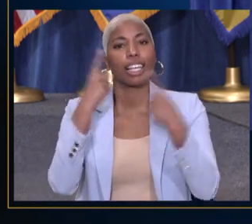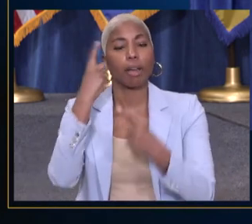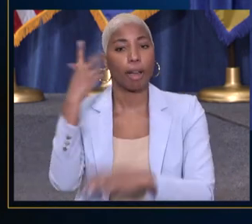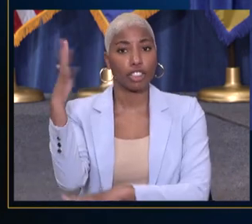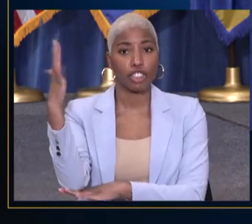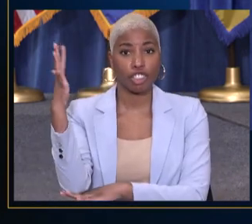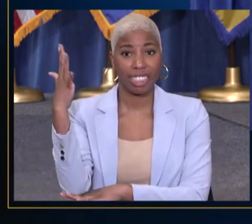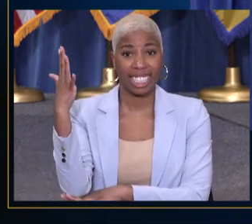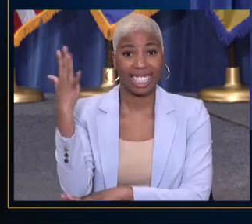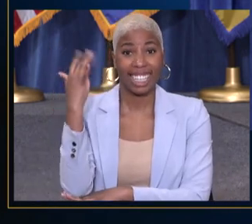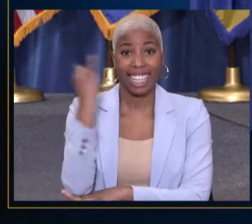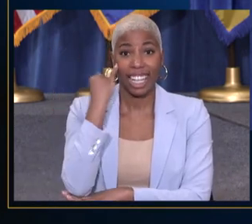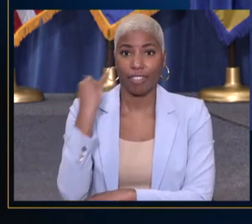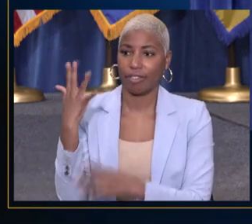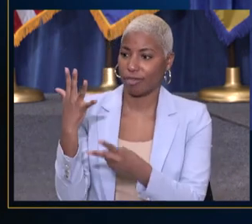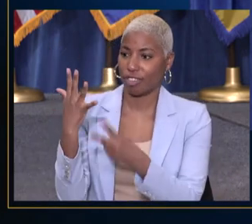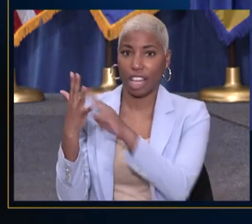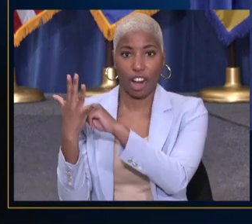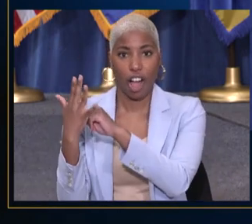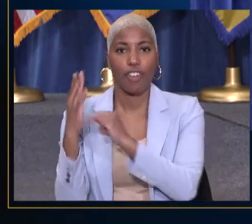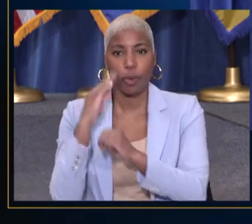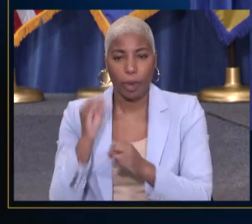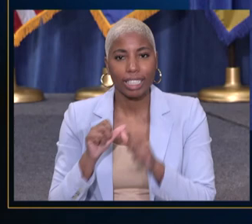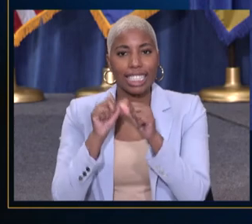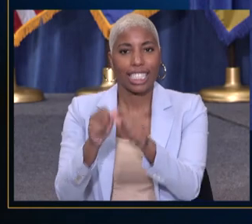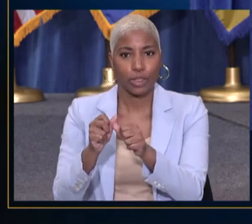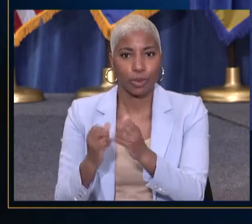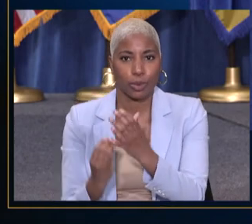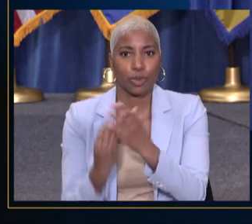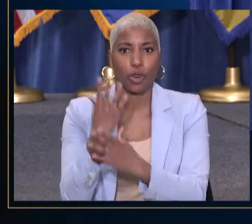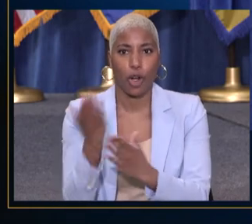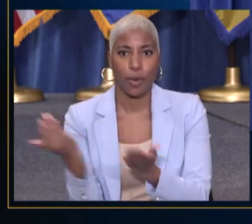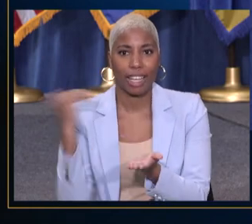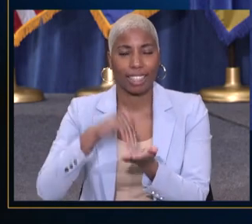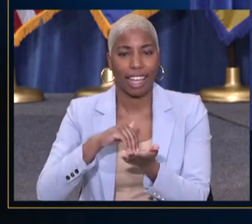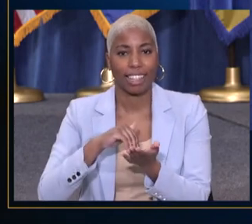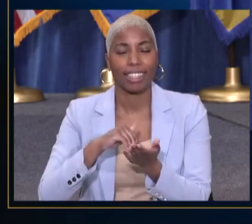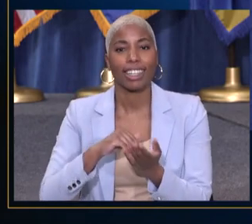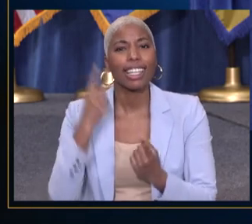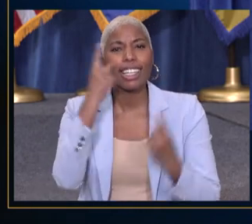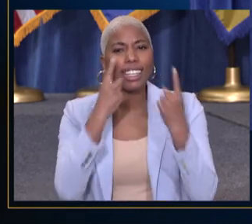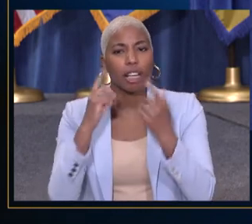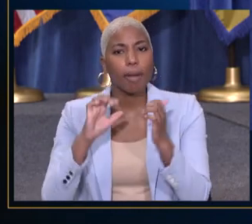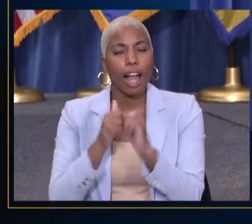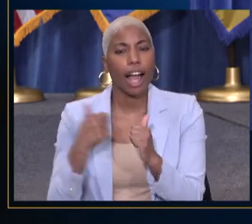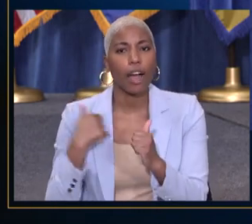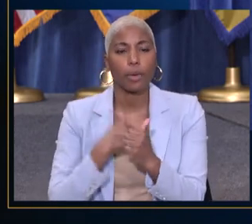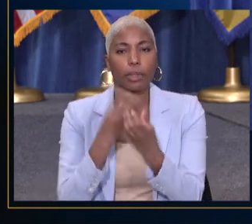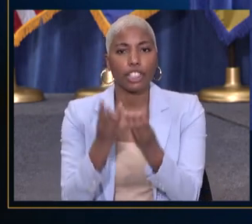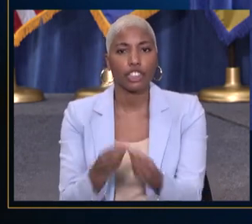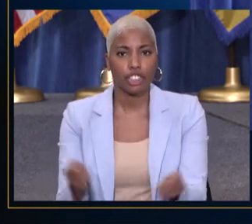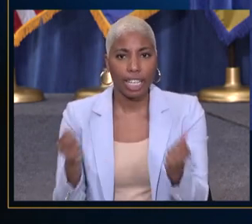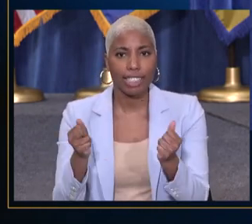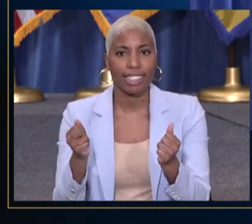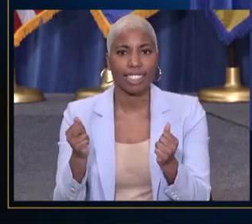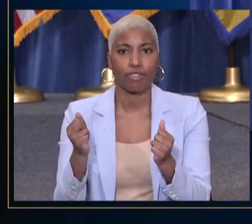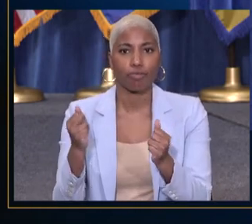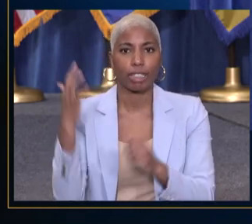cut off the branches, they'll keep growing back, right? So you really, really need to think about how do we address this at the